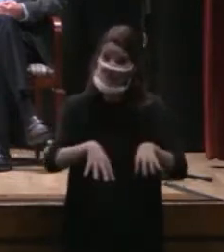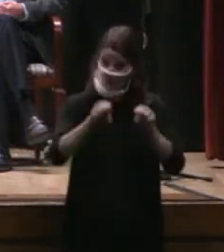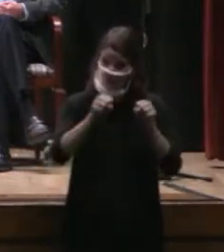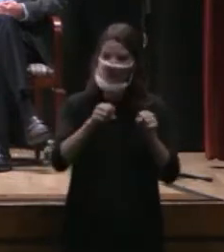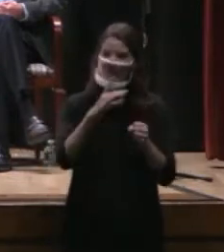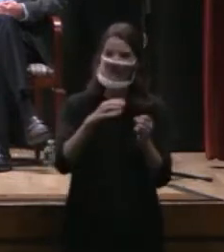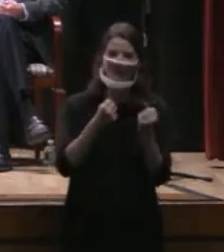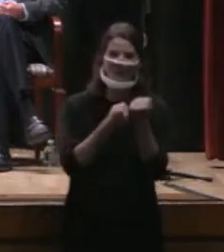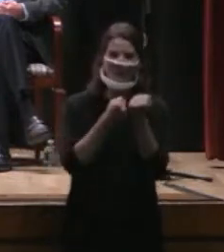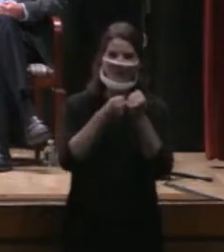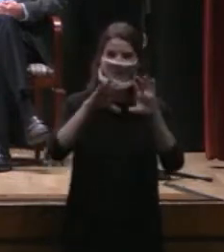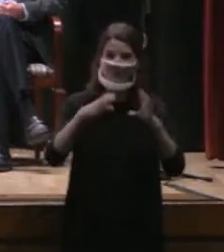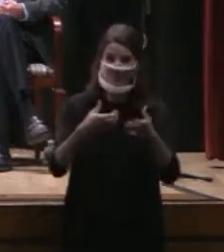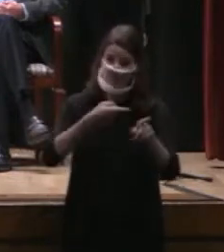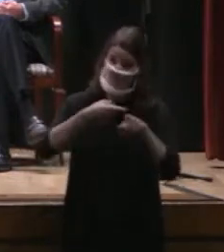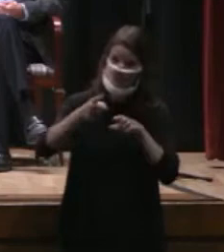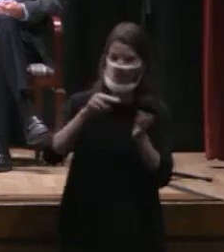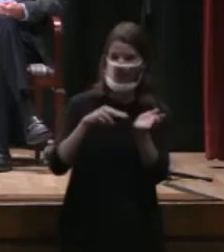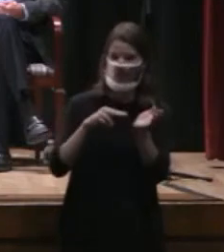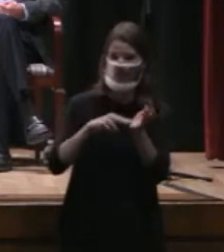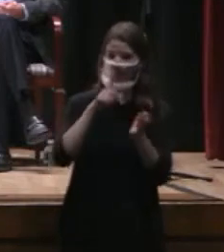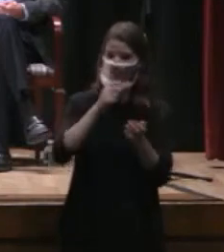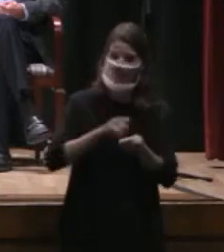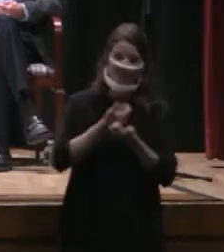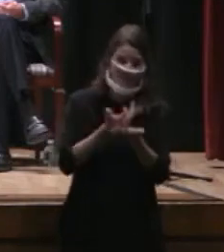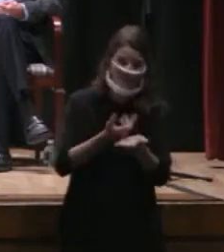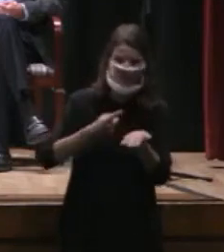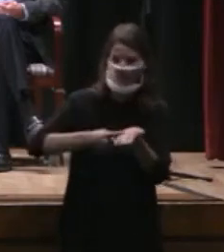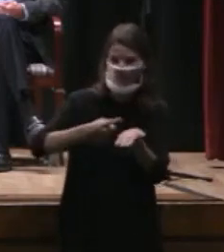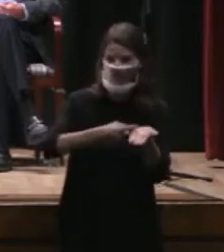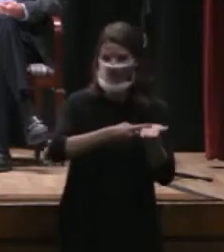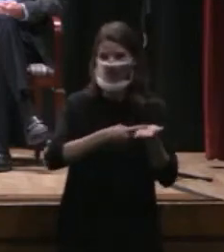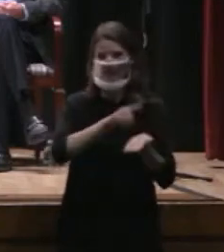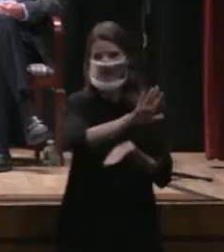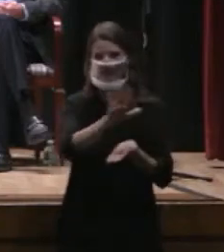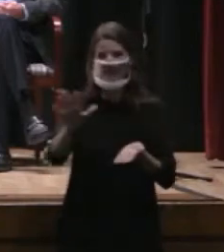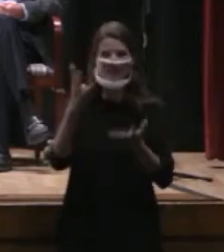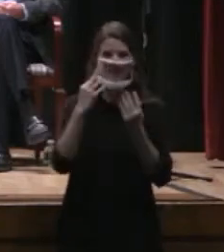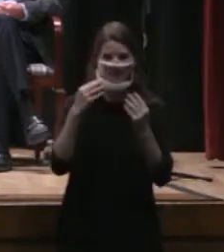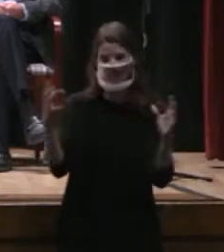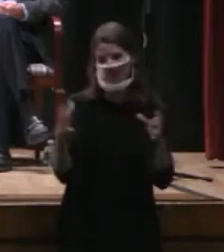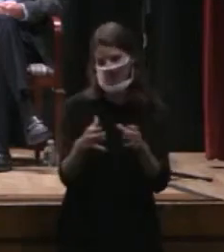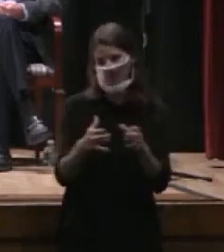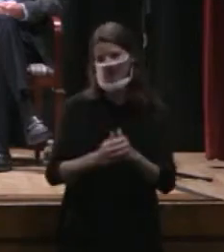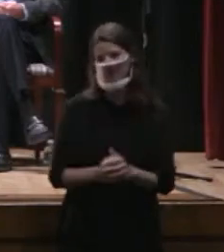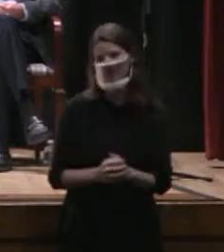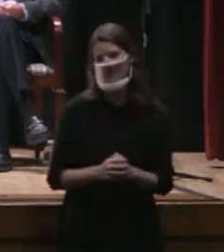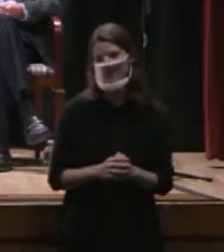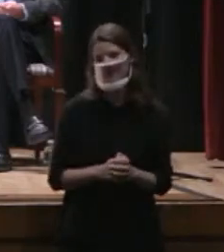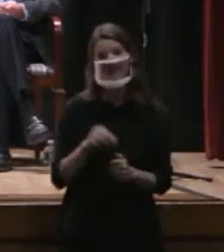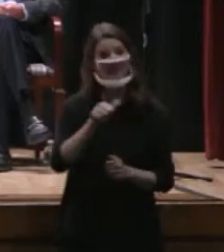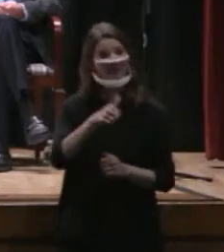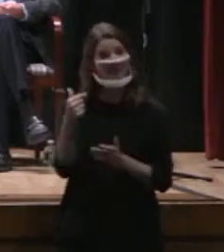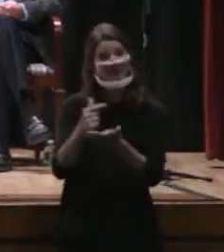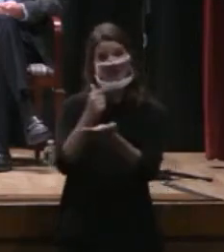support group for nurses to share and debrief their experiences. Another one